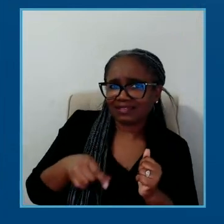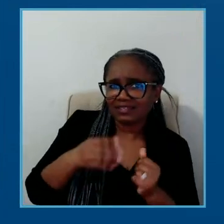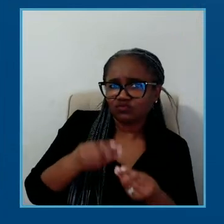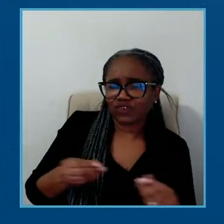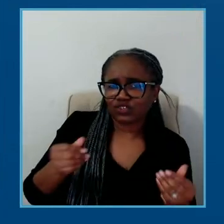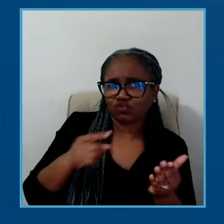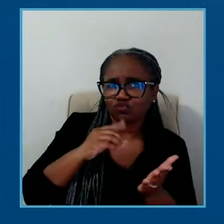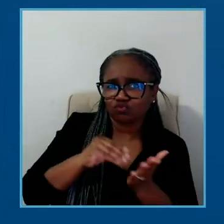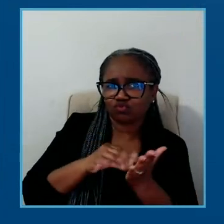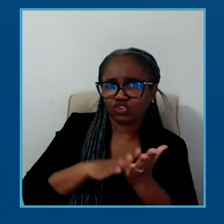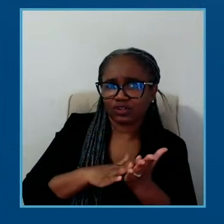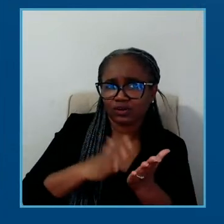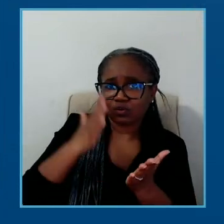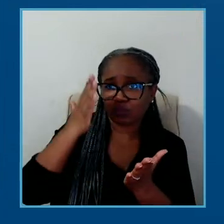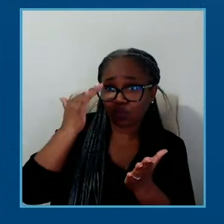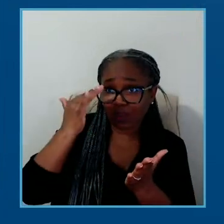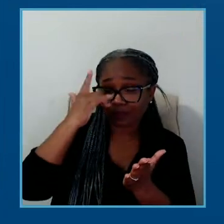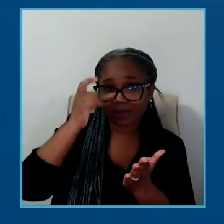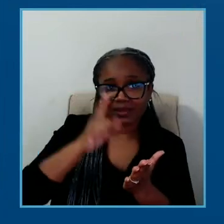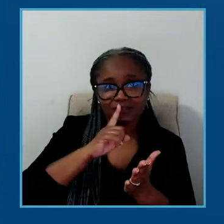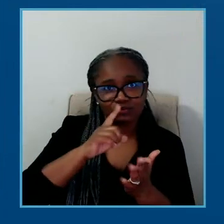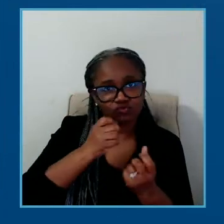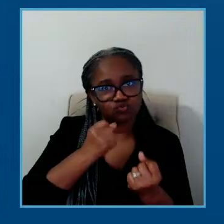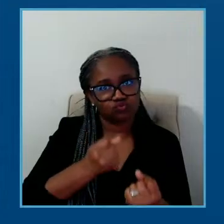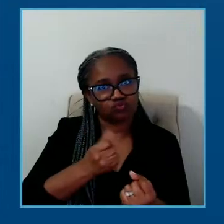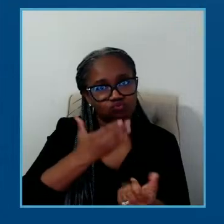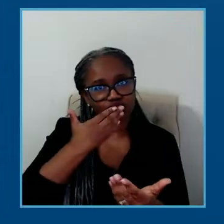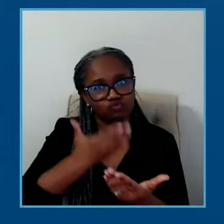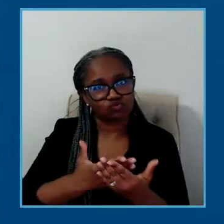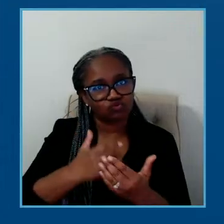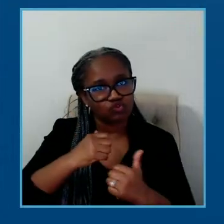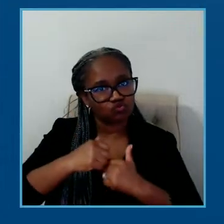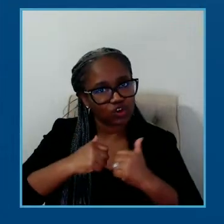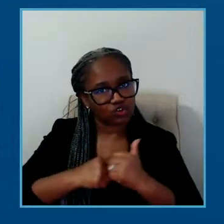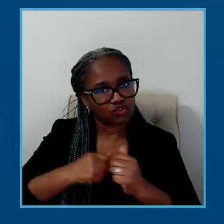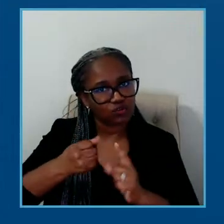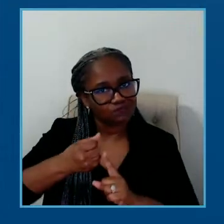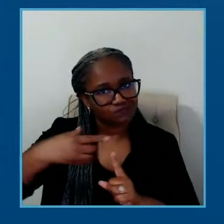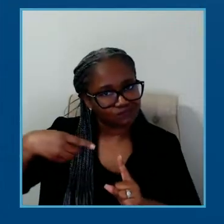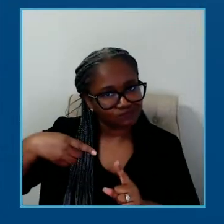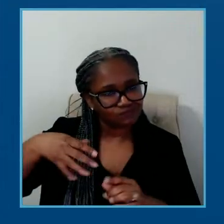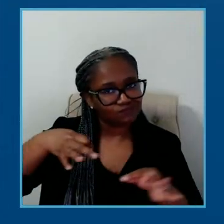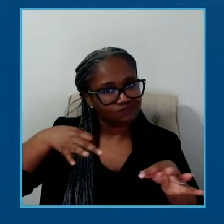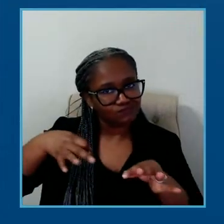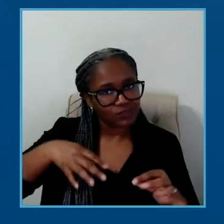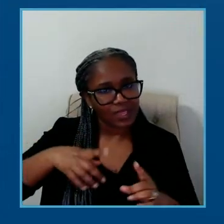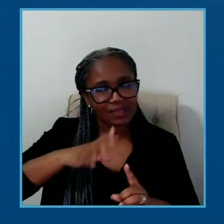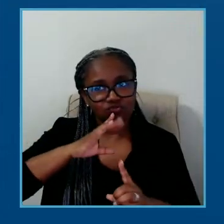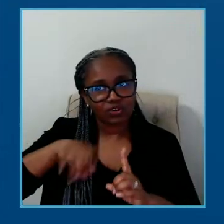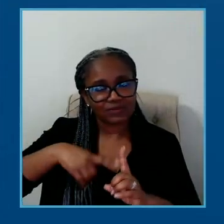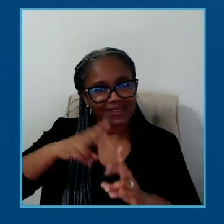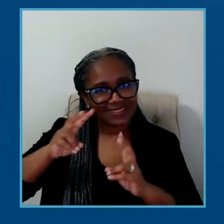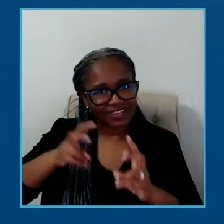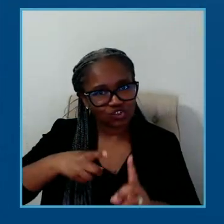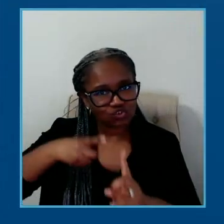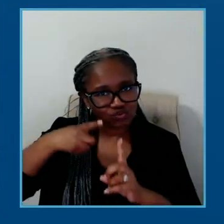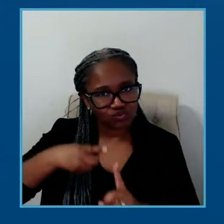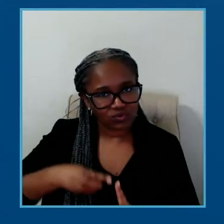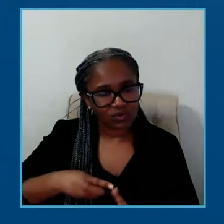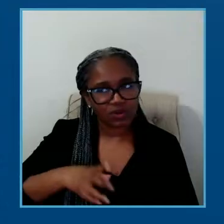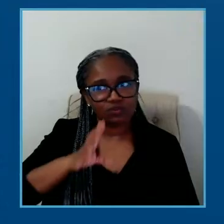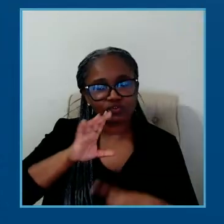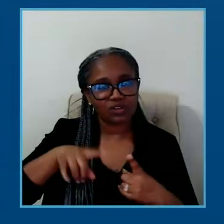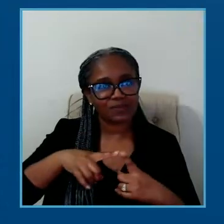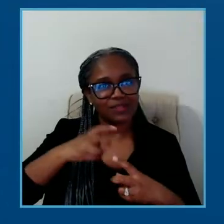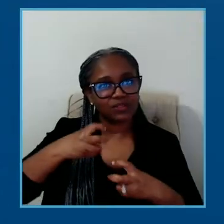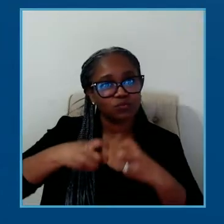is obviously very well structured, but it really speaks to the issue. It makes it clear what the problem was, and